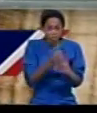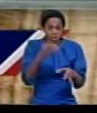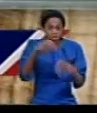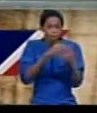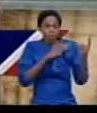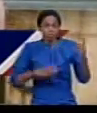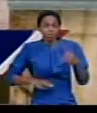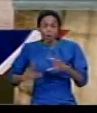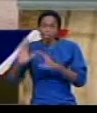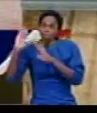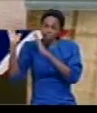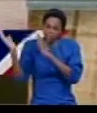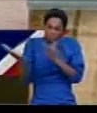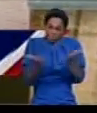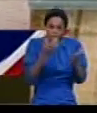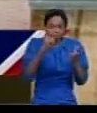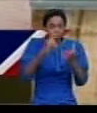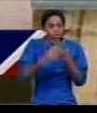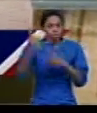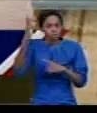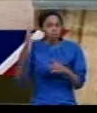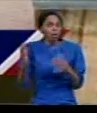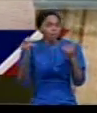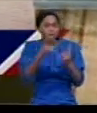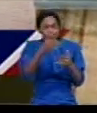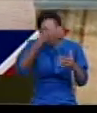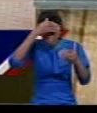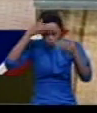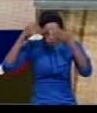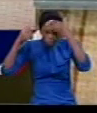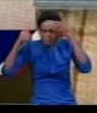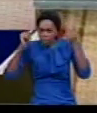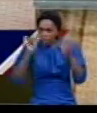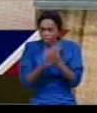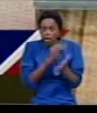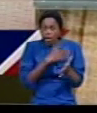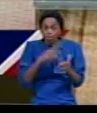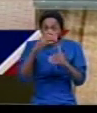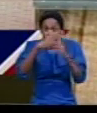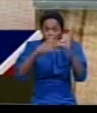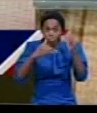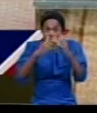But now if we forget that and we build again